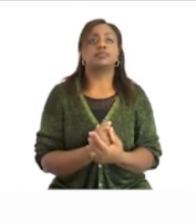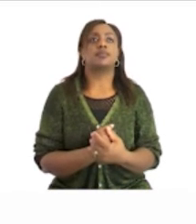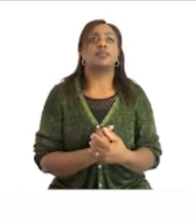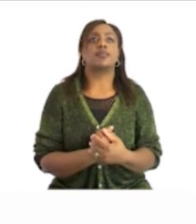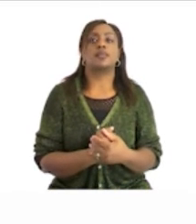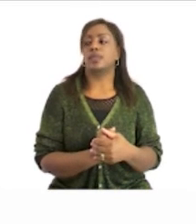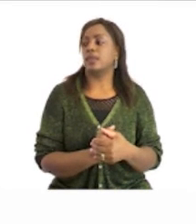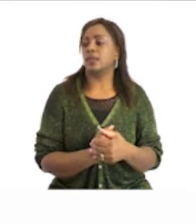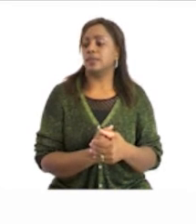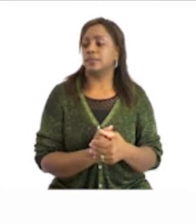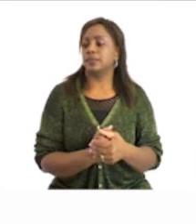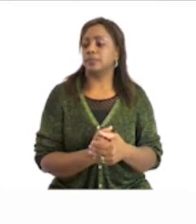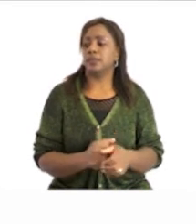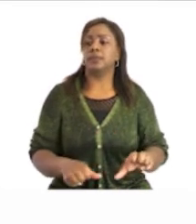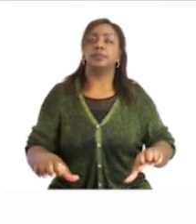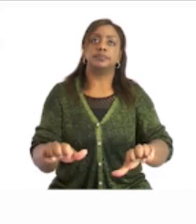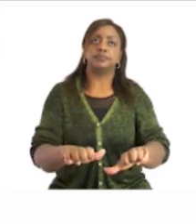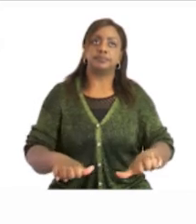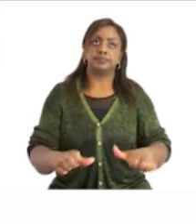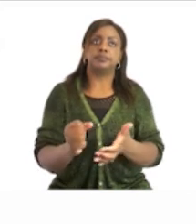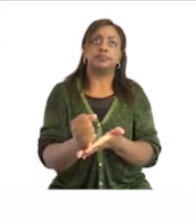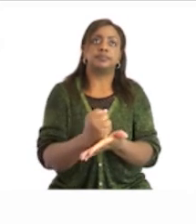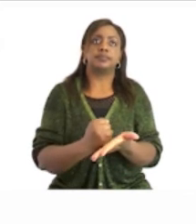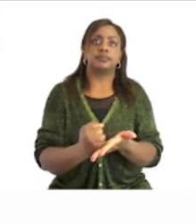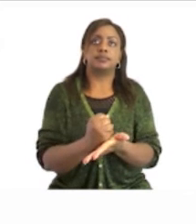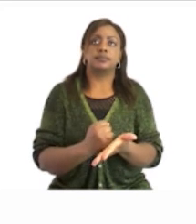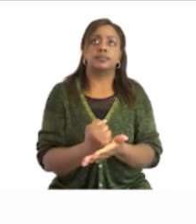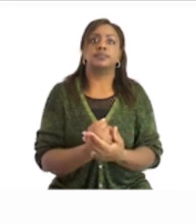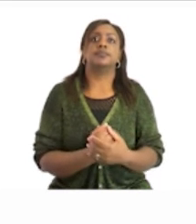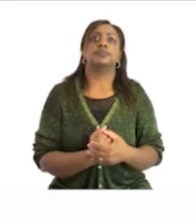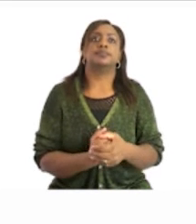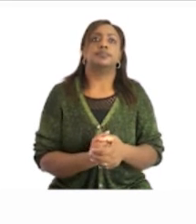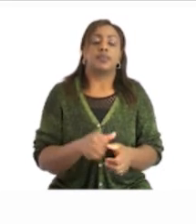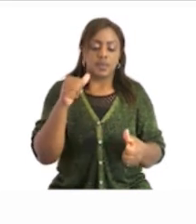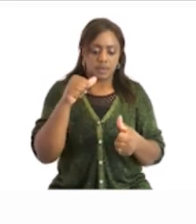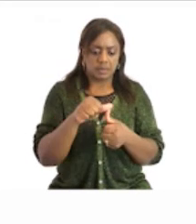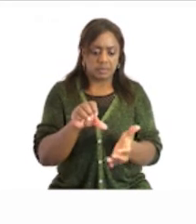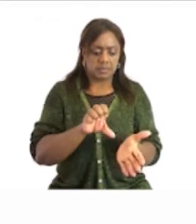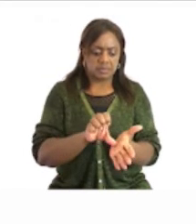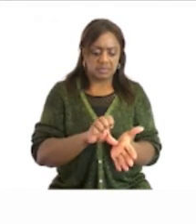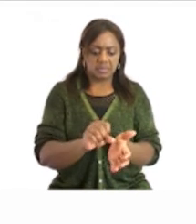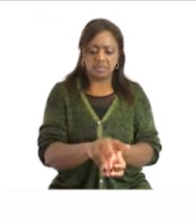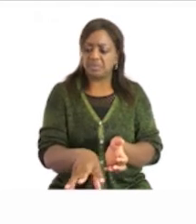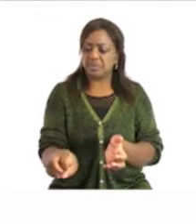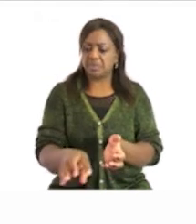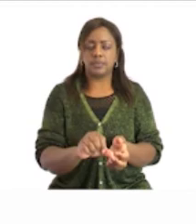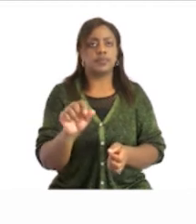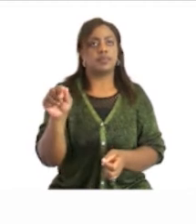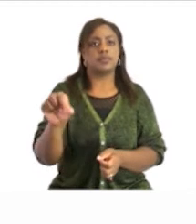and flourish in a dirty environment. And that is why we need to keep our environments clean. Another reason is